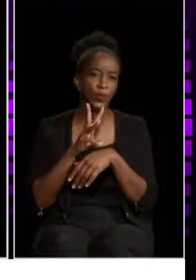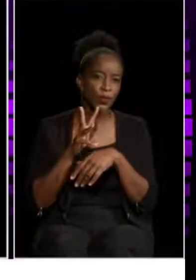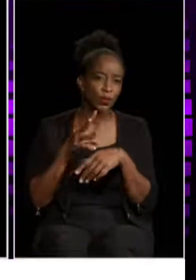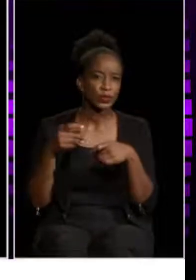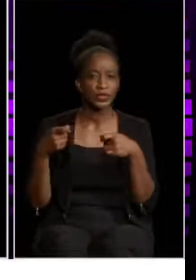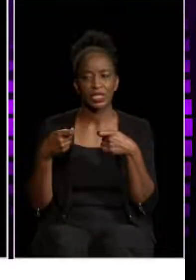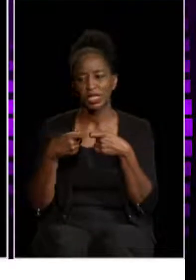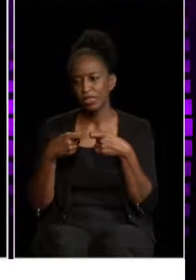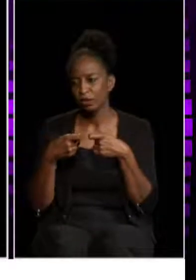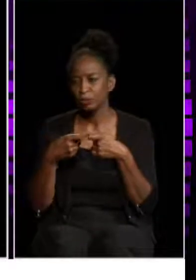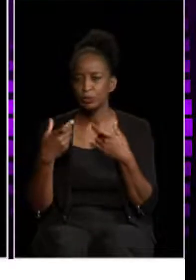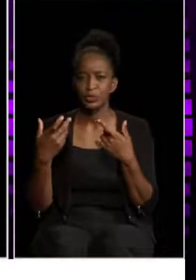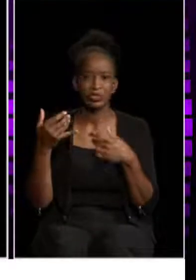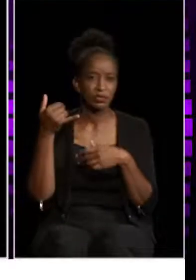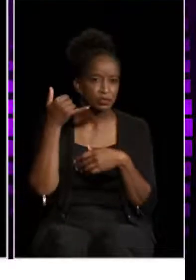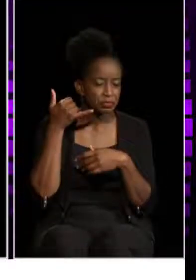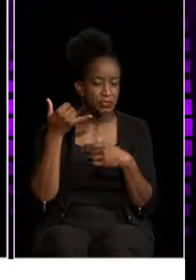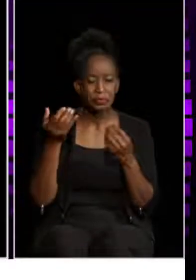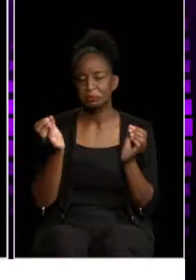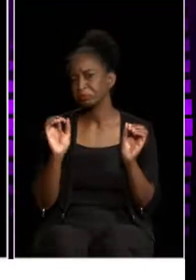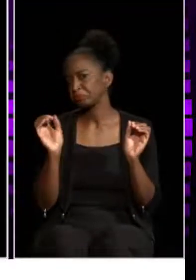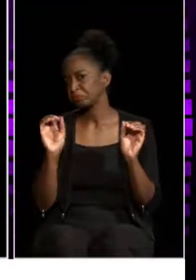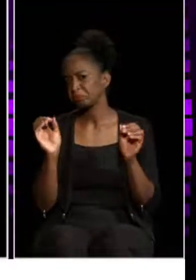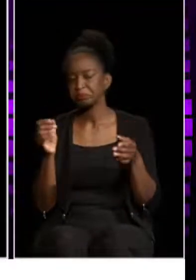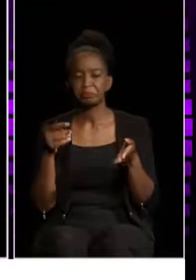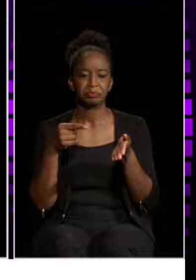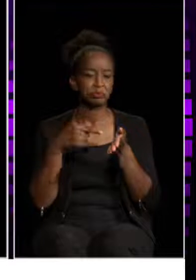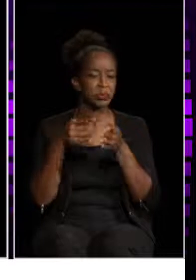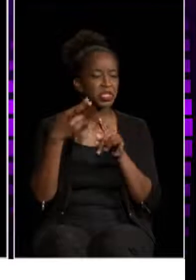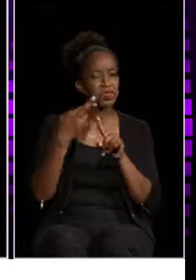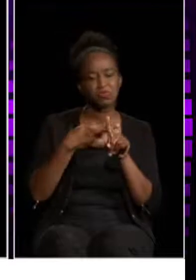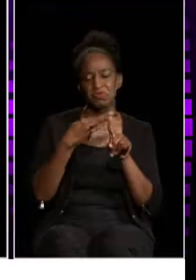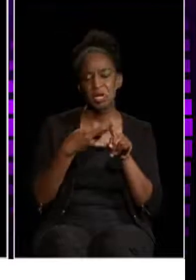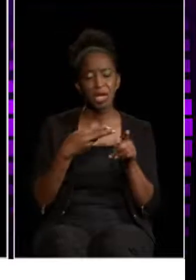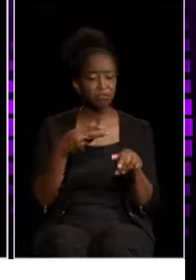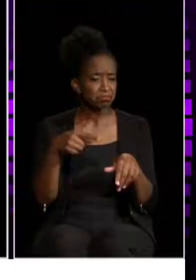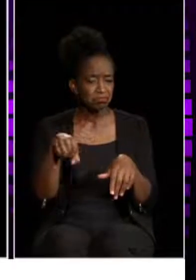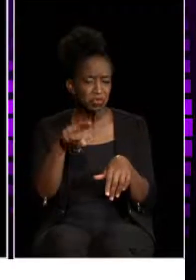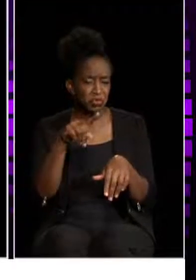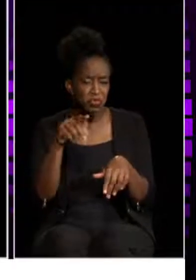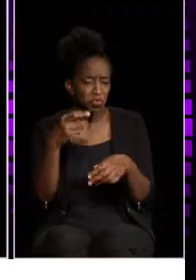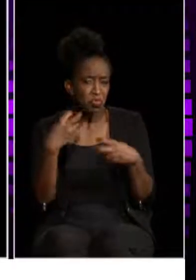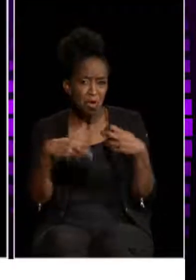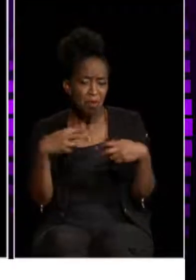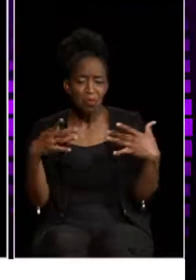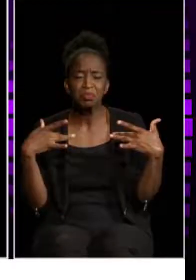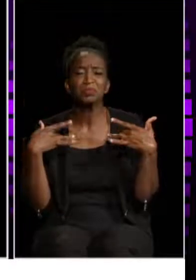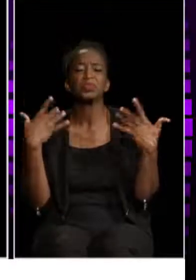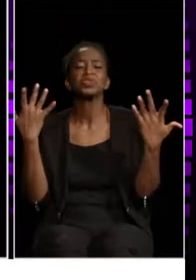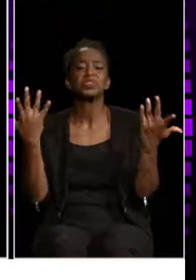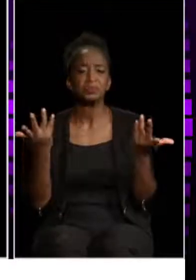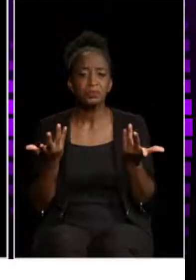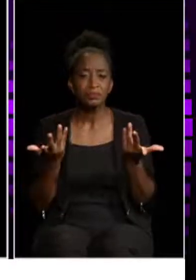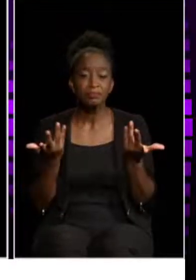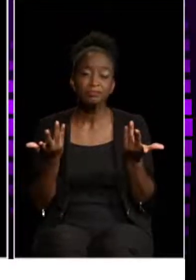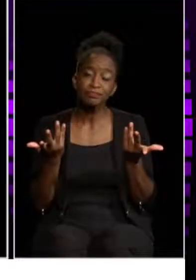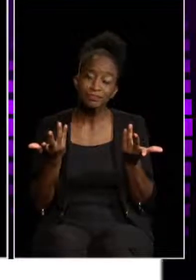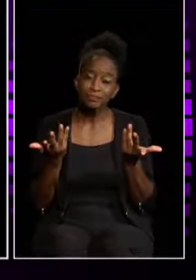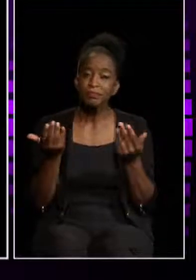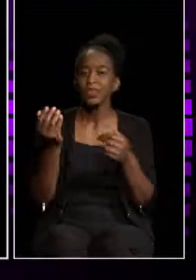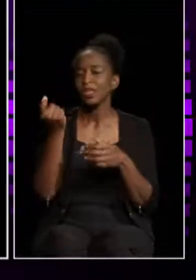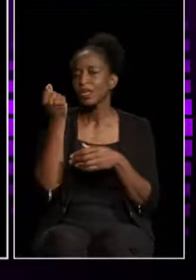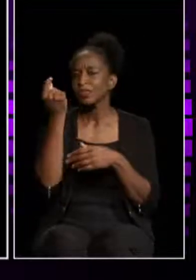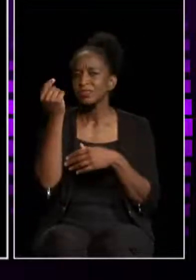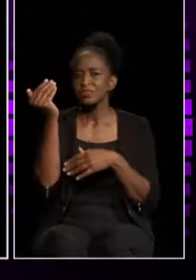reason for us to be experiencing any type of mental health challenge. But the fact of the matter is that mental health is such a